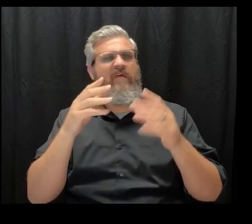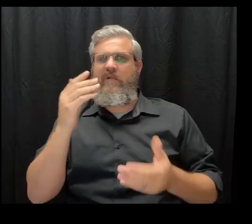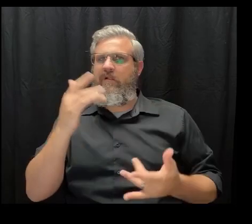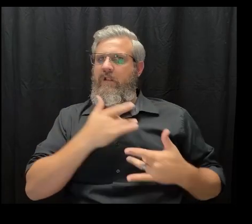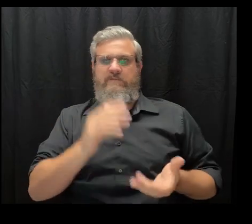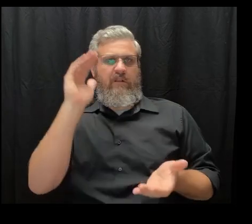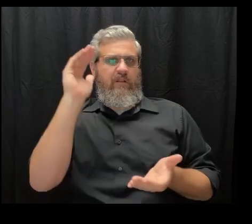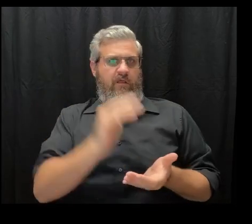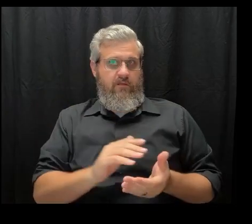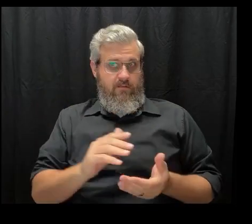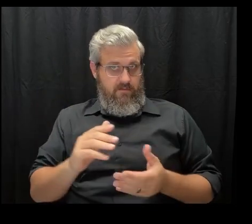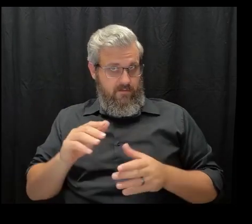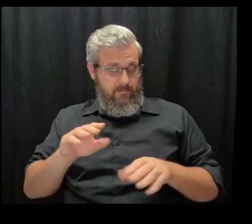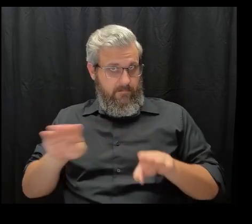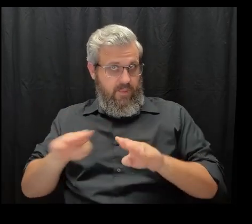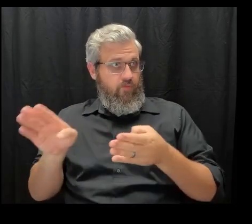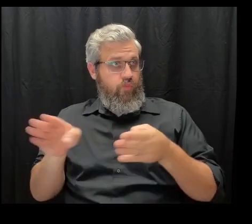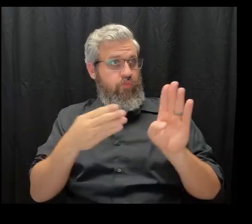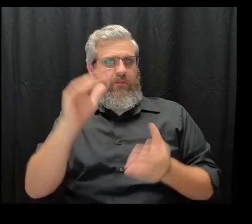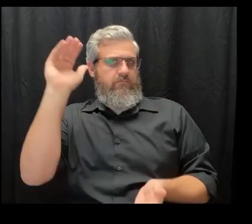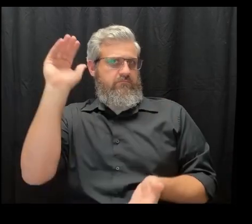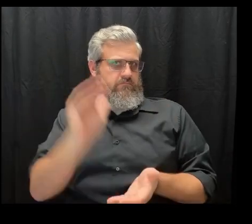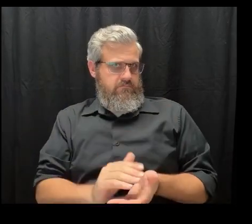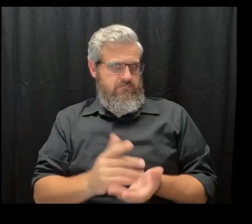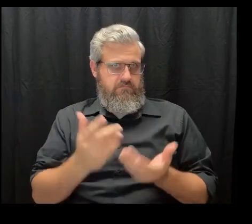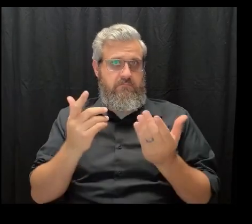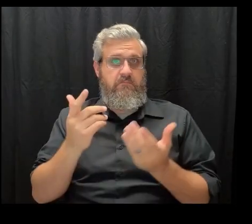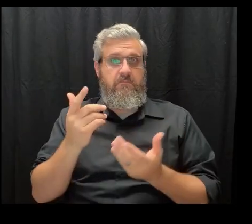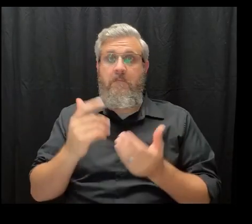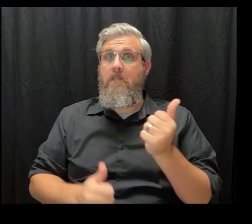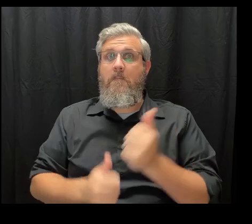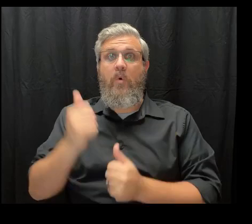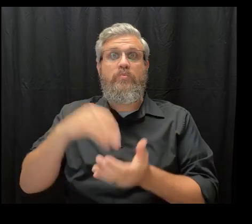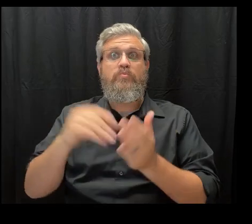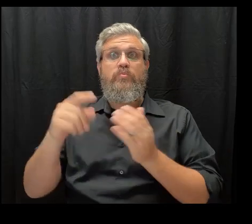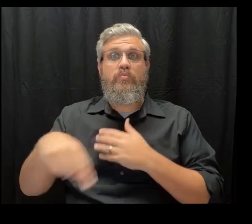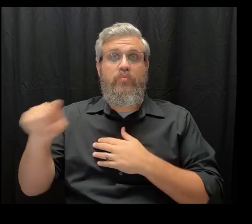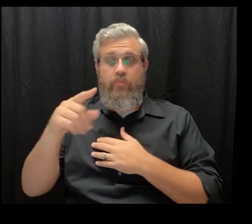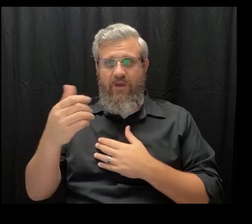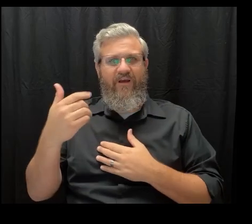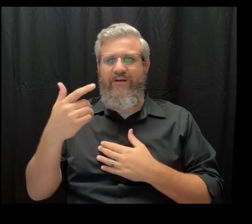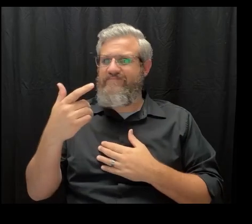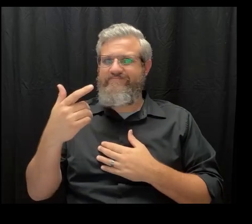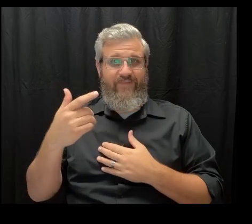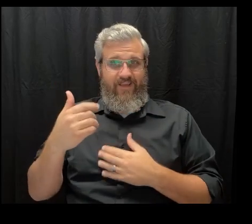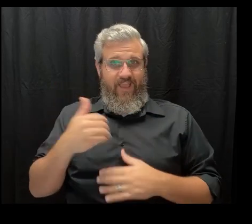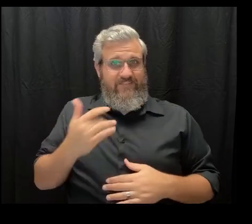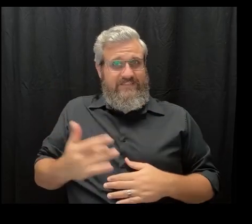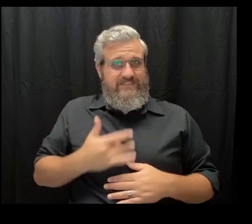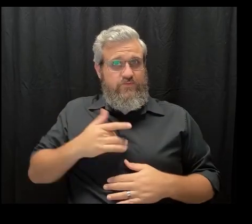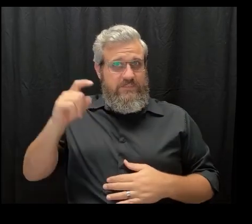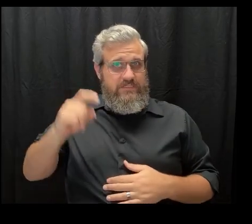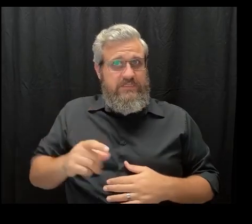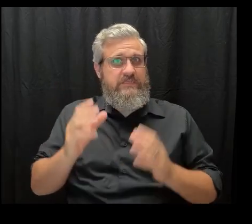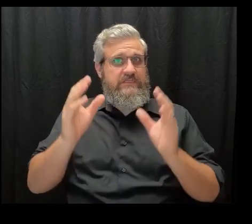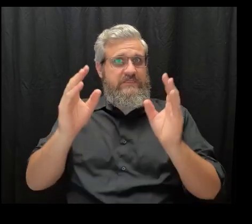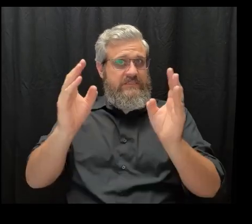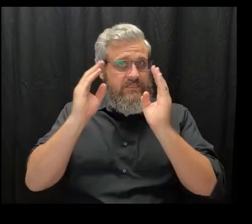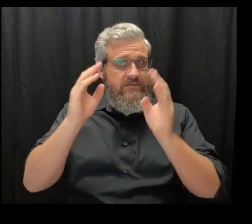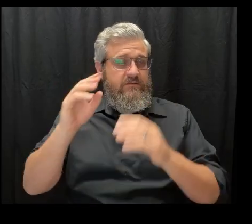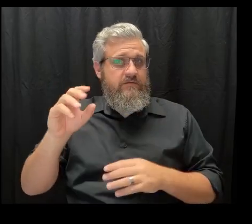behavior. Passive listening doesn't work for most learners, especially those with attention or sensory needs. There are many ways to